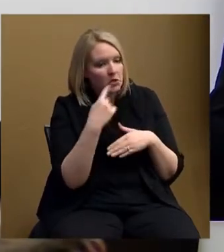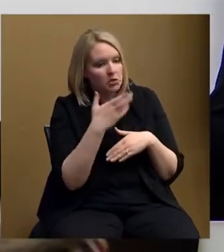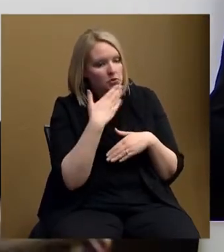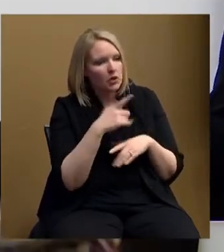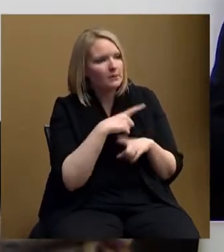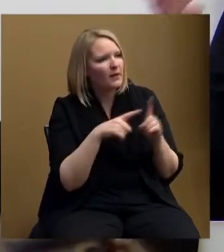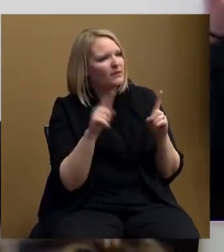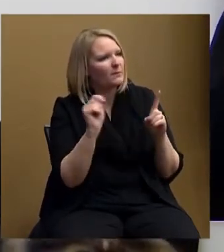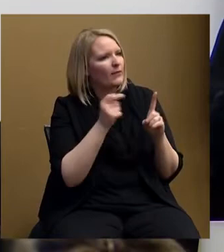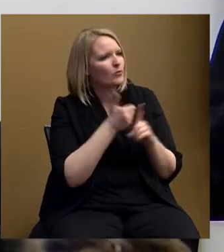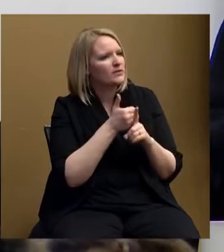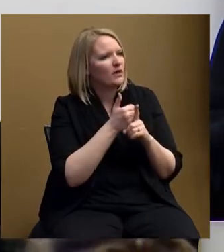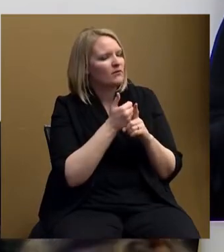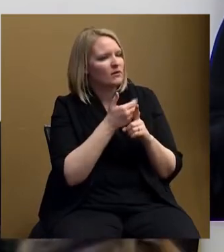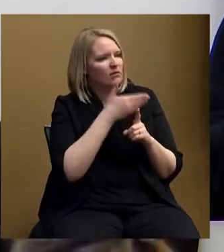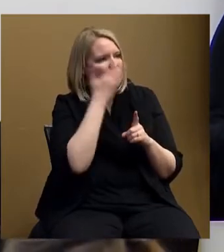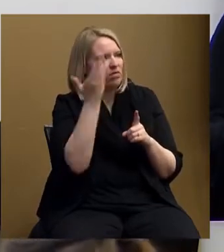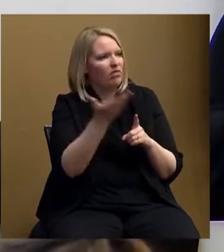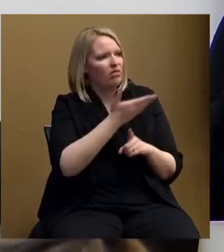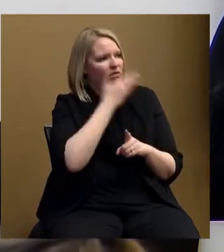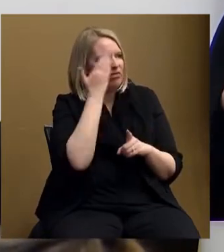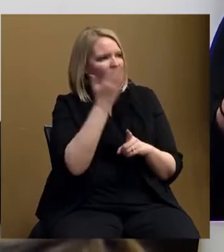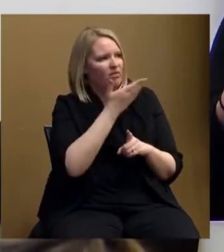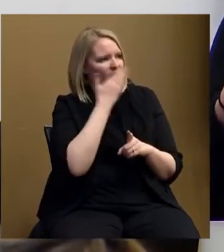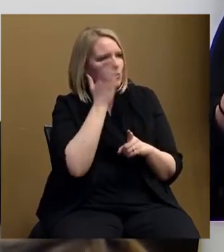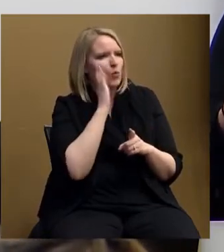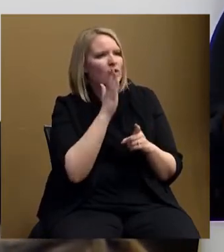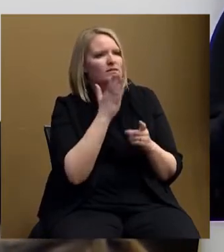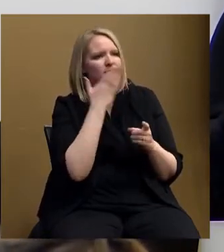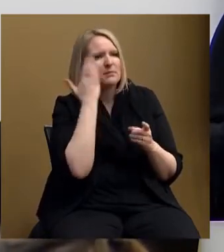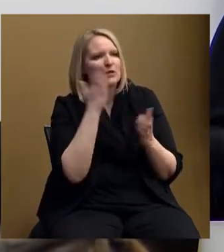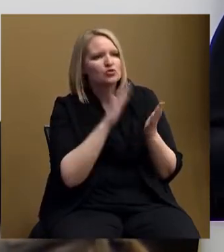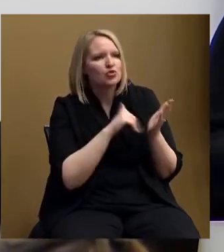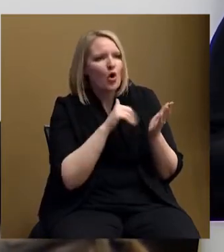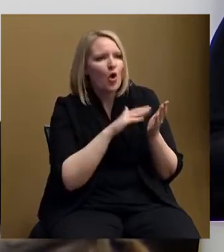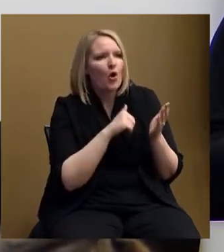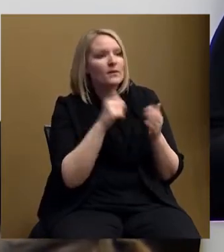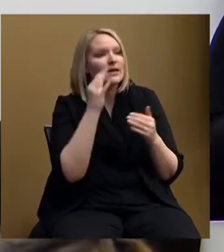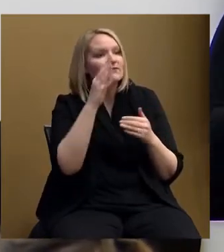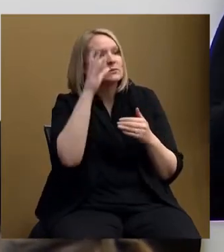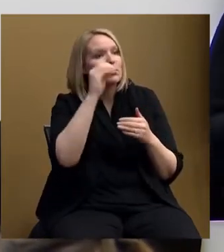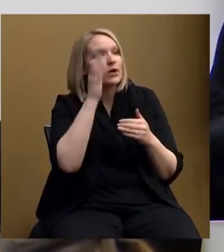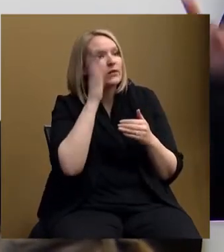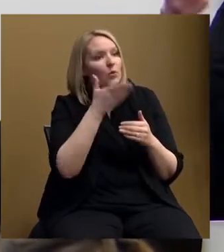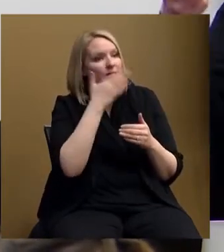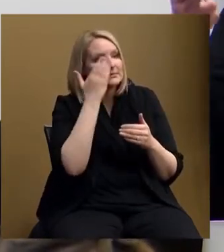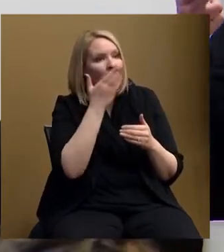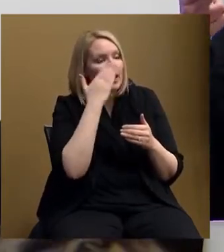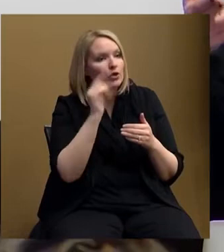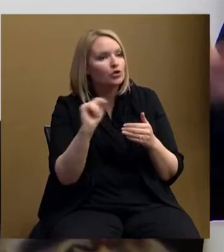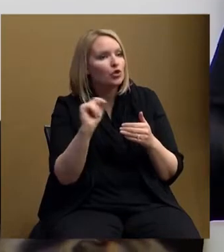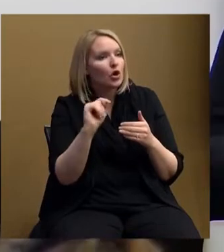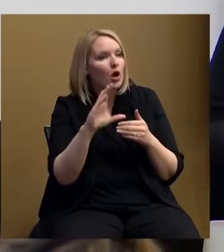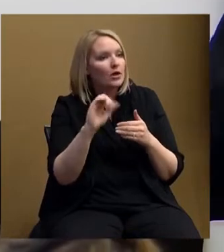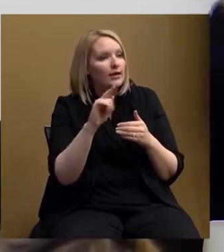fine, this child is probably going to smell the soap. If it's a male, they're going to smell the urinal